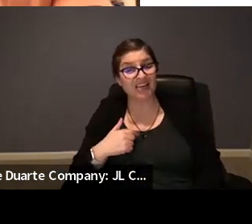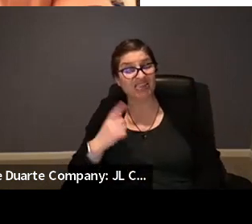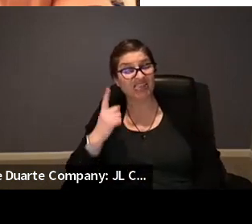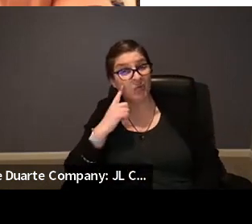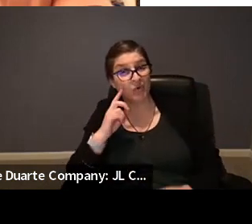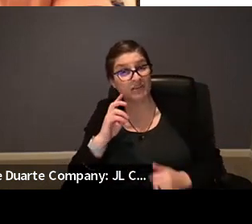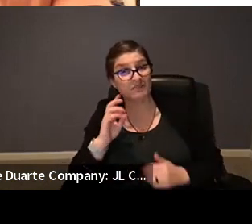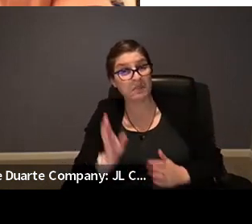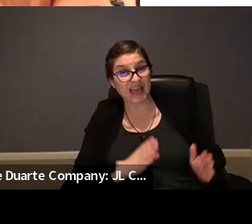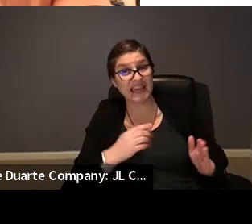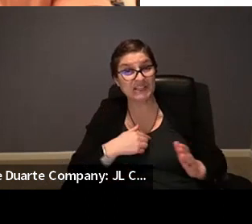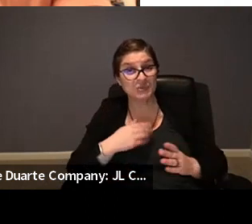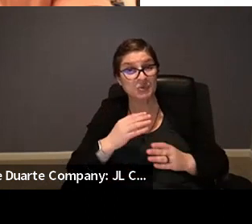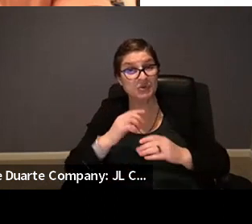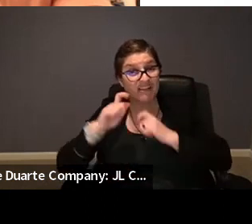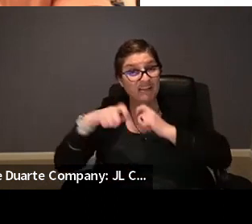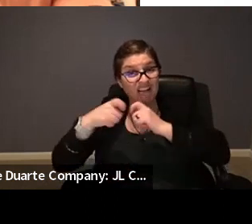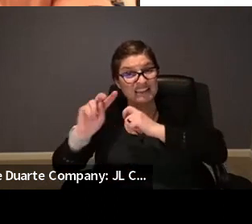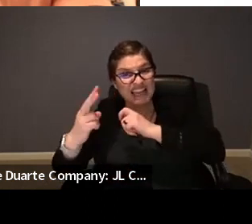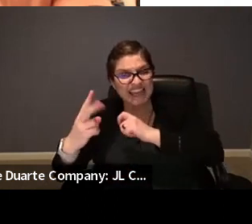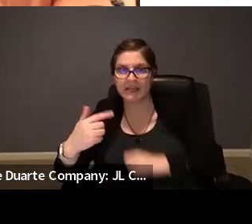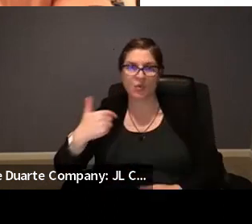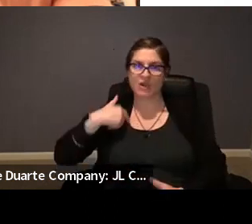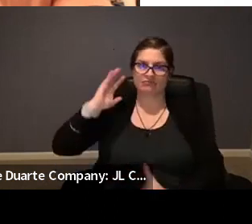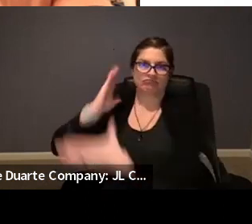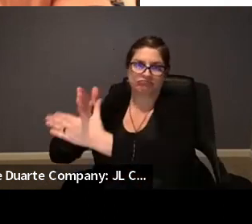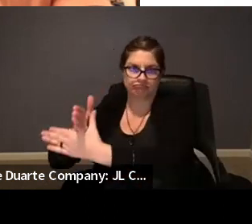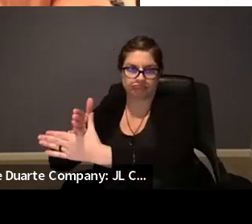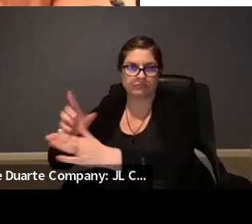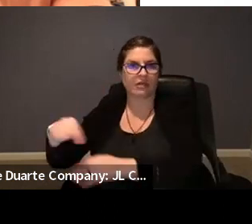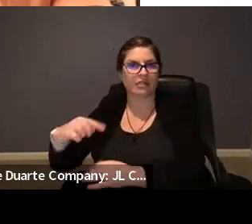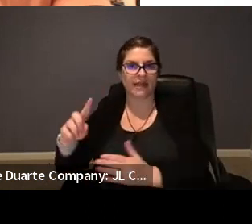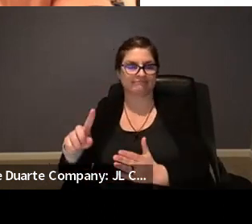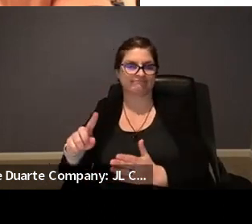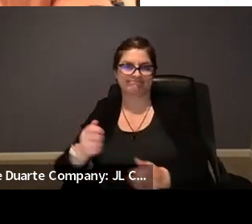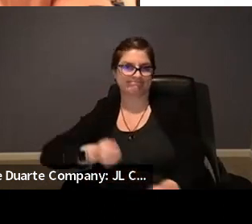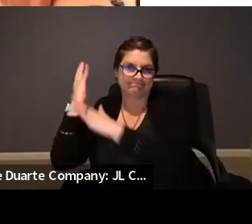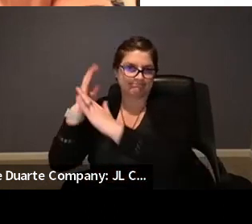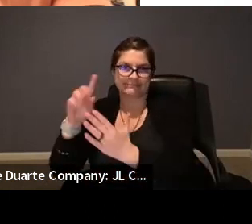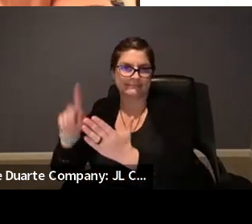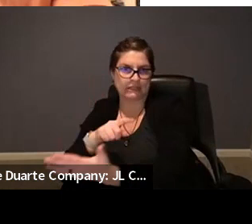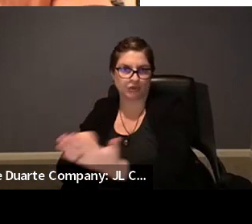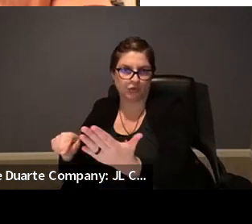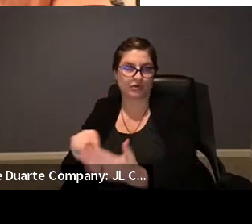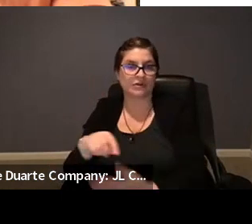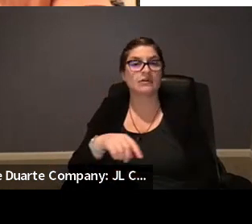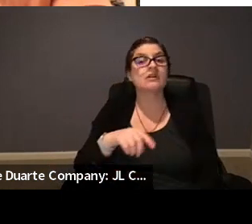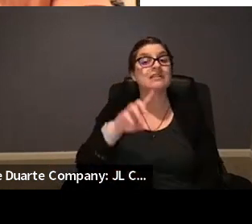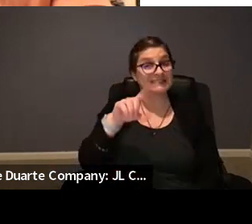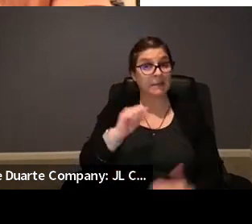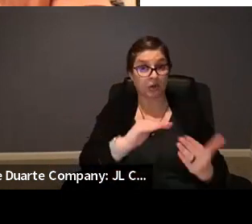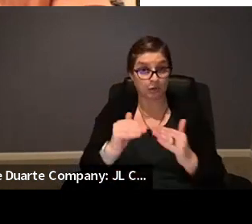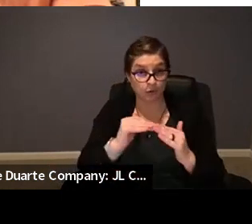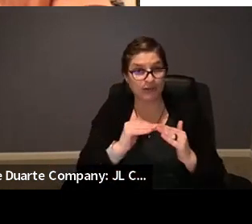and we disrupted it, and they canceled those plans. The disabled community did this. I